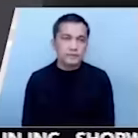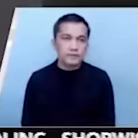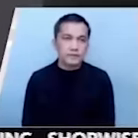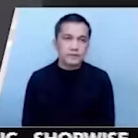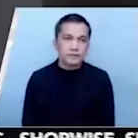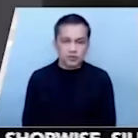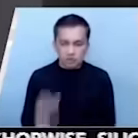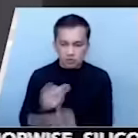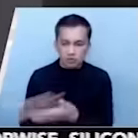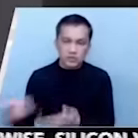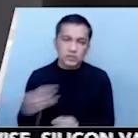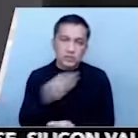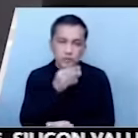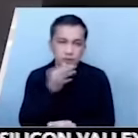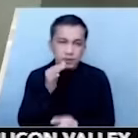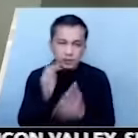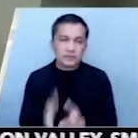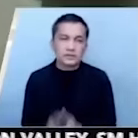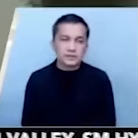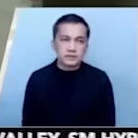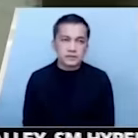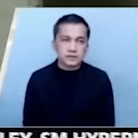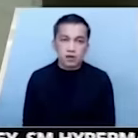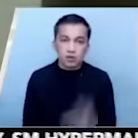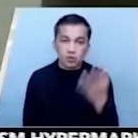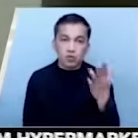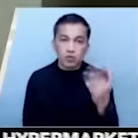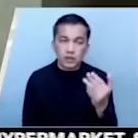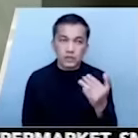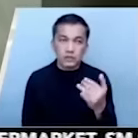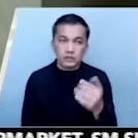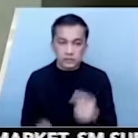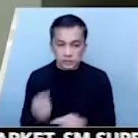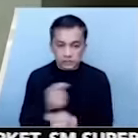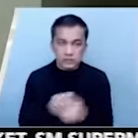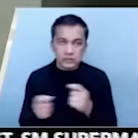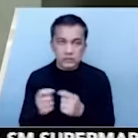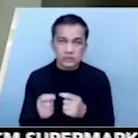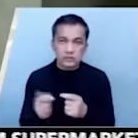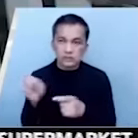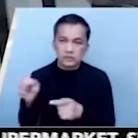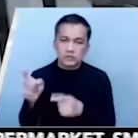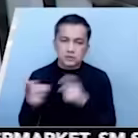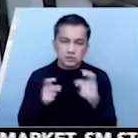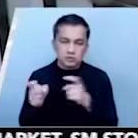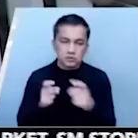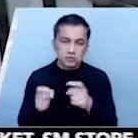dyan. And that was because the traders were manipulating the prices.